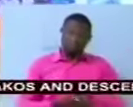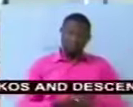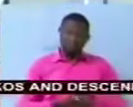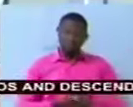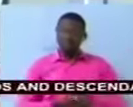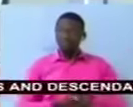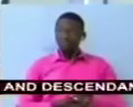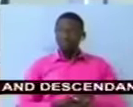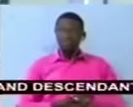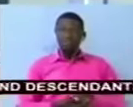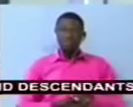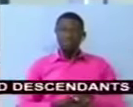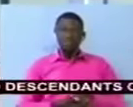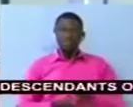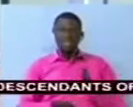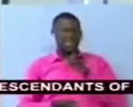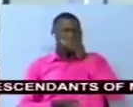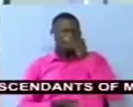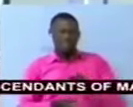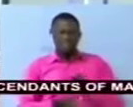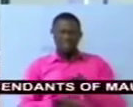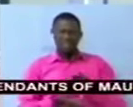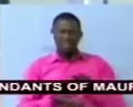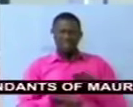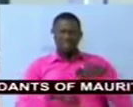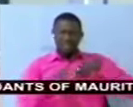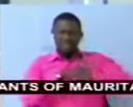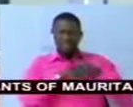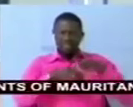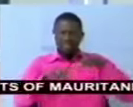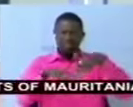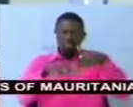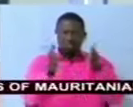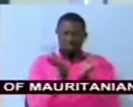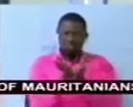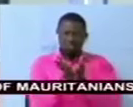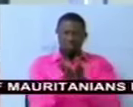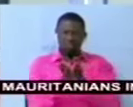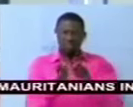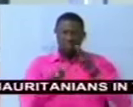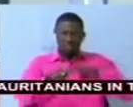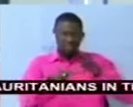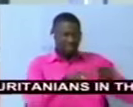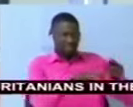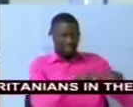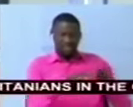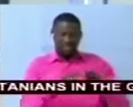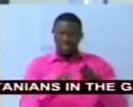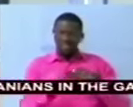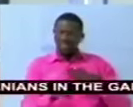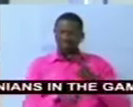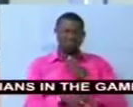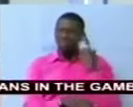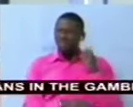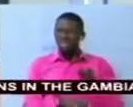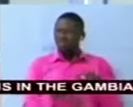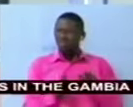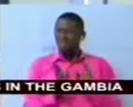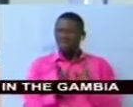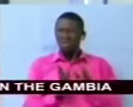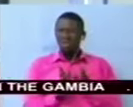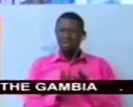anybody object at any point in time? Amna ci ben jamono jo xamne amna ku ci duggal gemeñam dal ne andul ci lu don